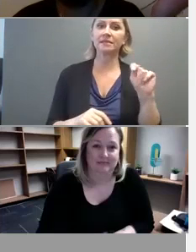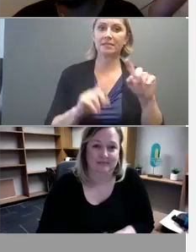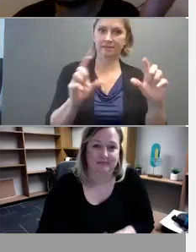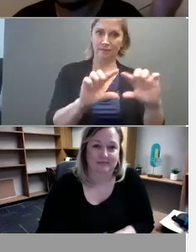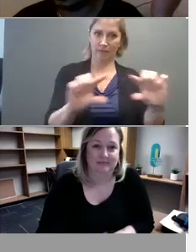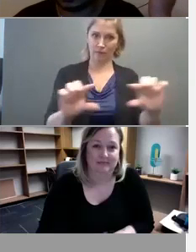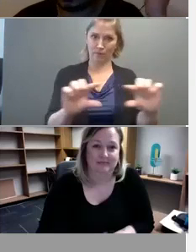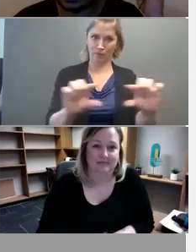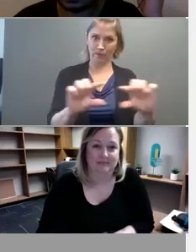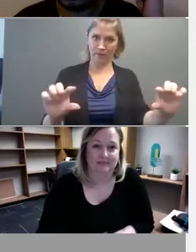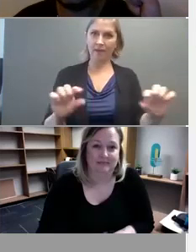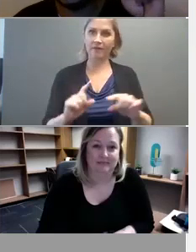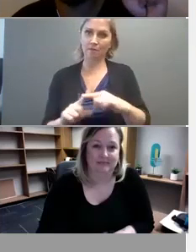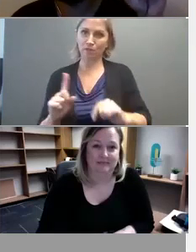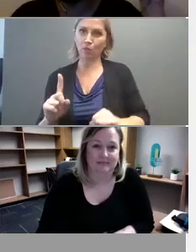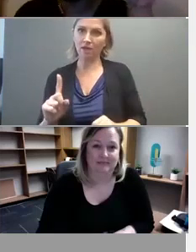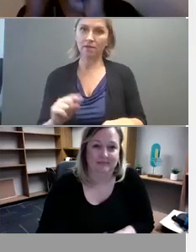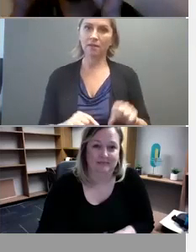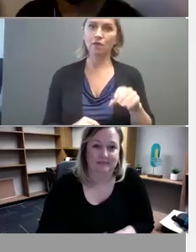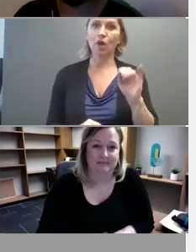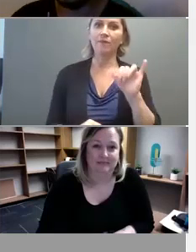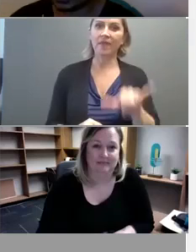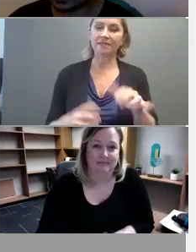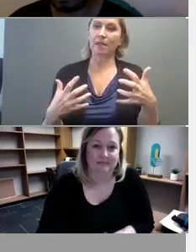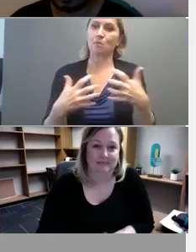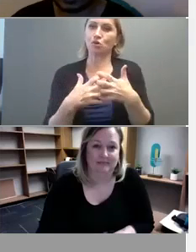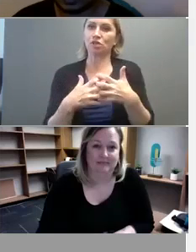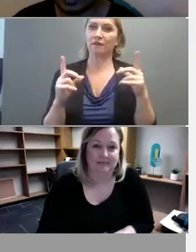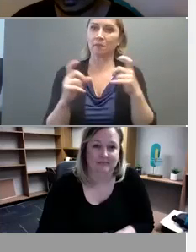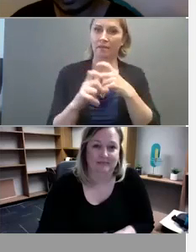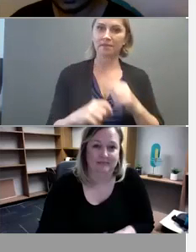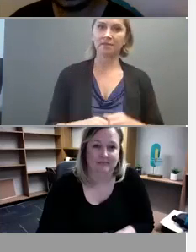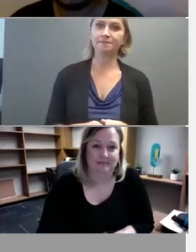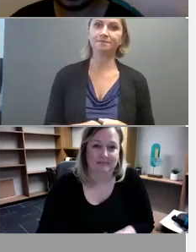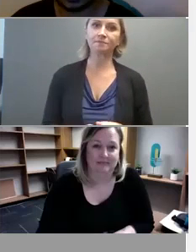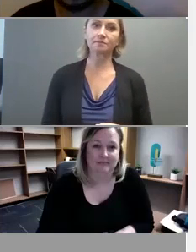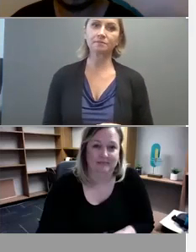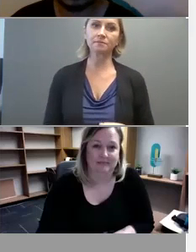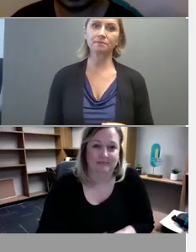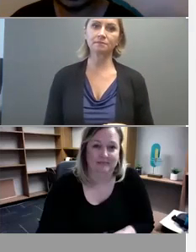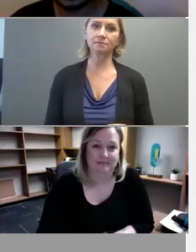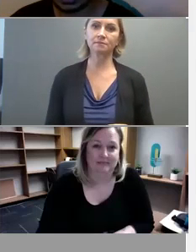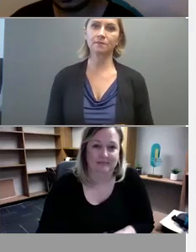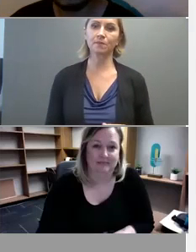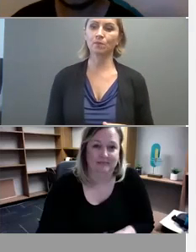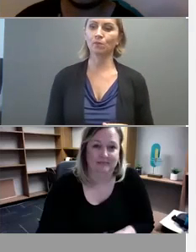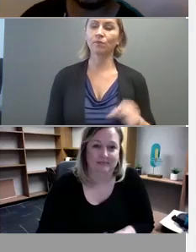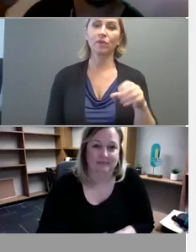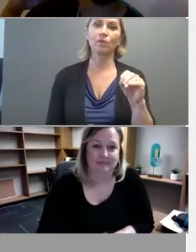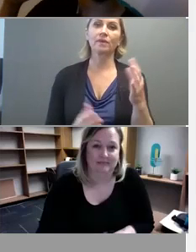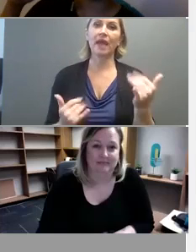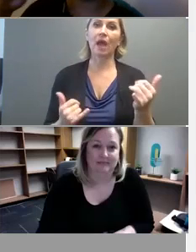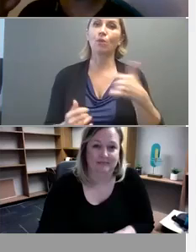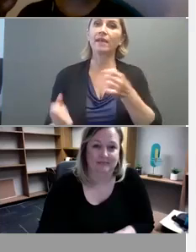2 plus 1, because there is the merging complexity is just adding 2 numbers, right? Okay. So now we